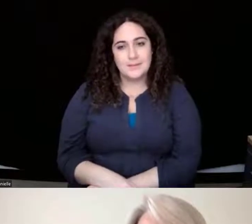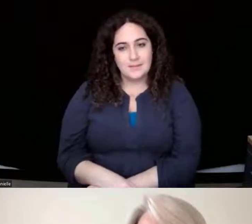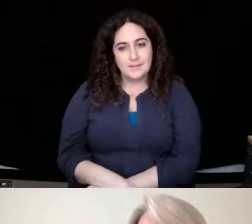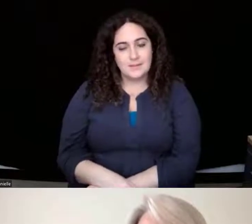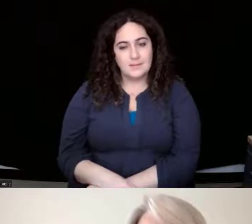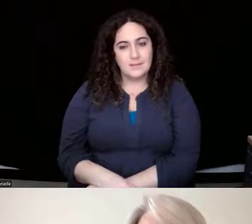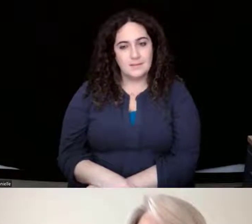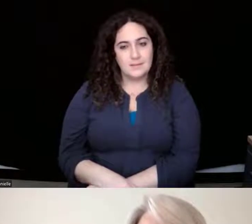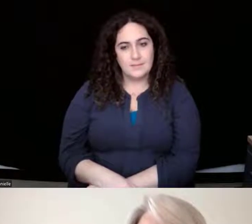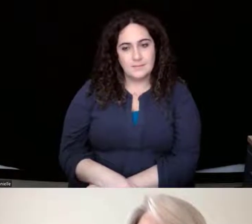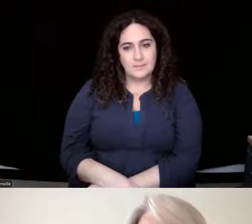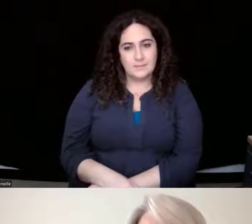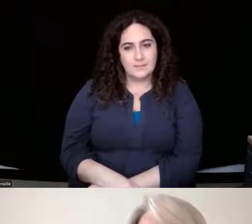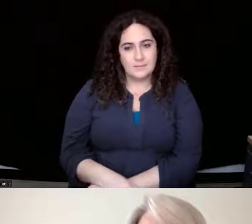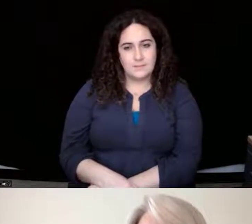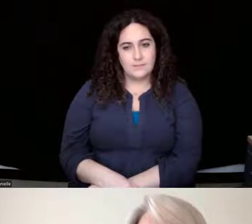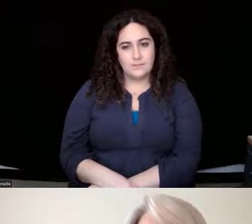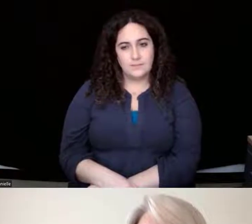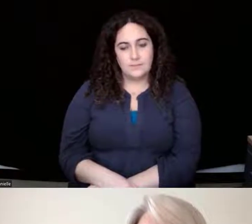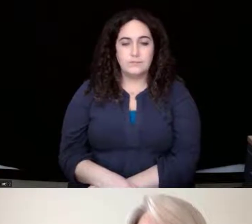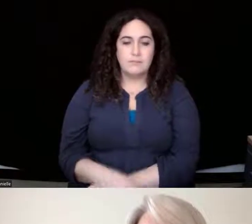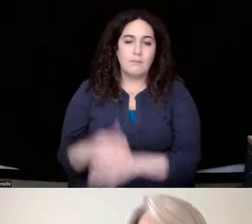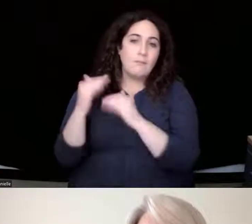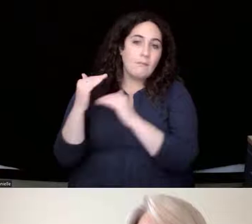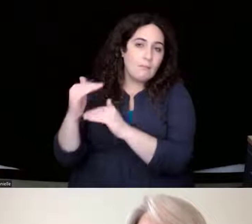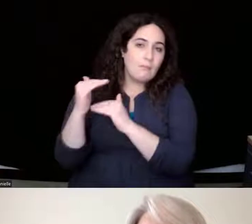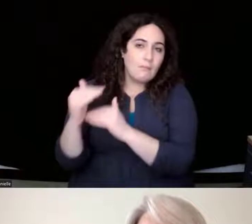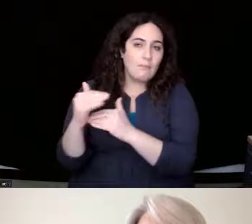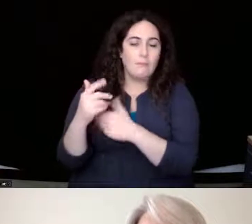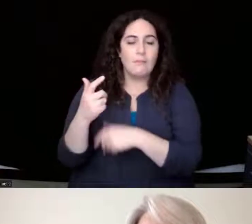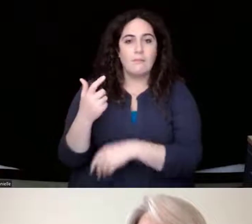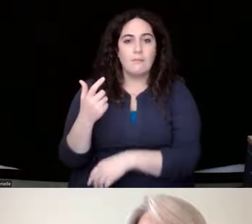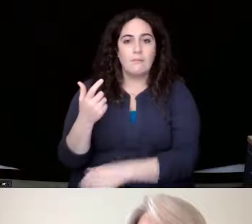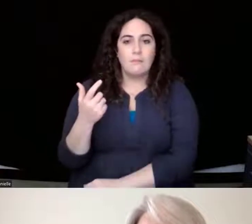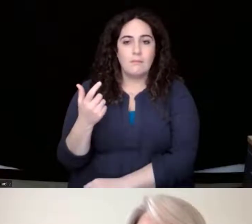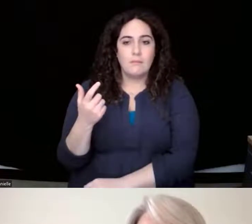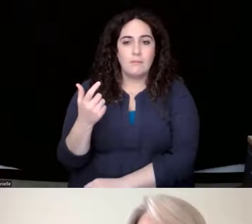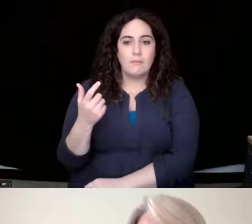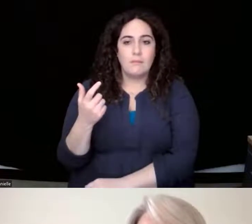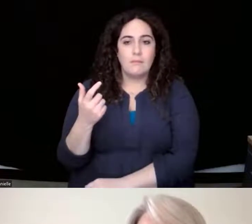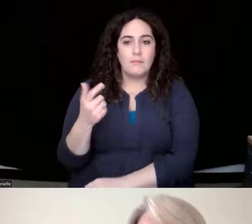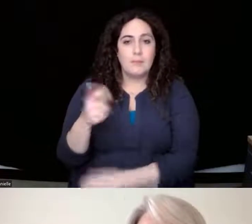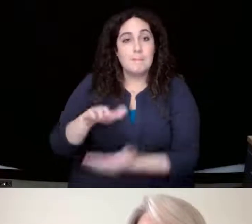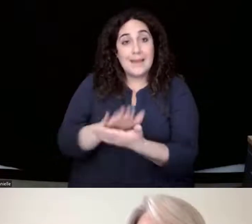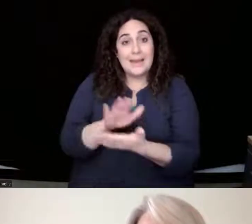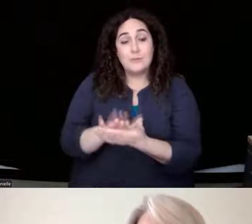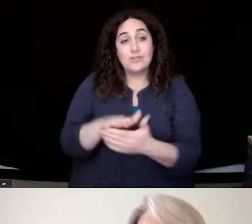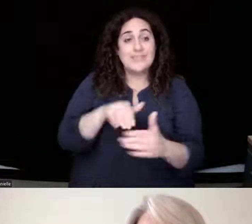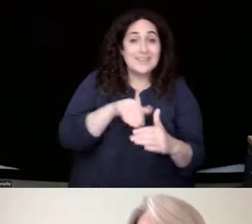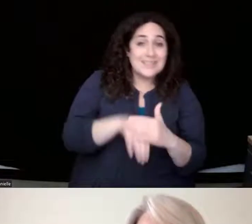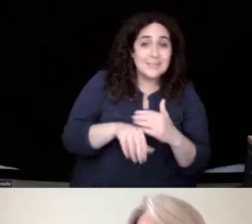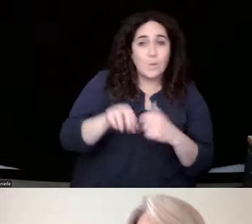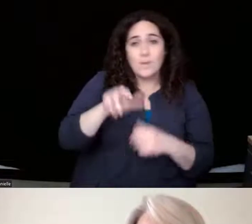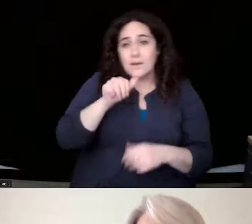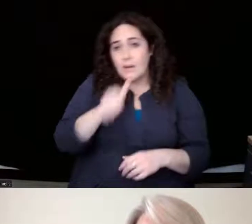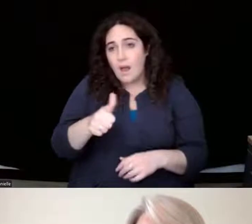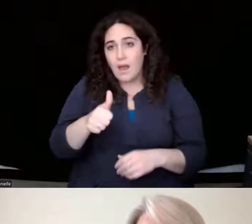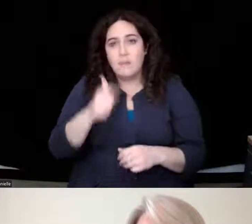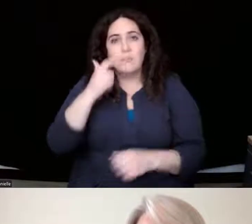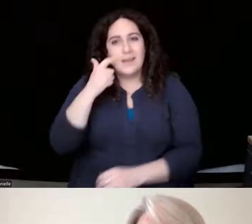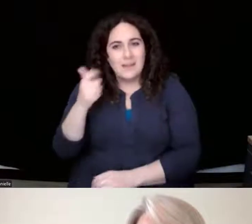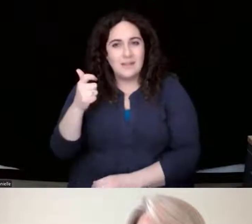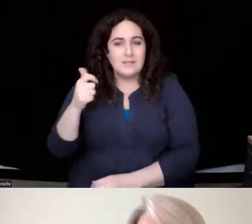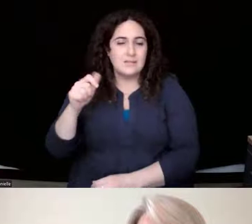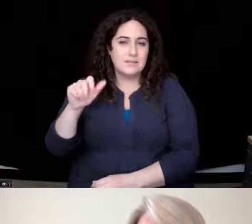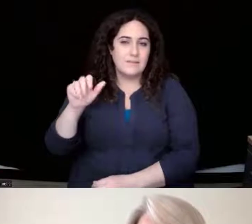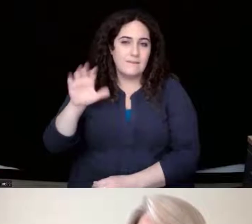these issues and limitations with like accessible or inaccessible papers in this case. And I mentioned